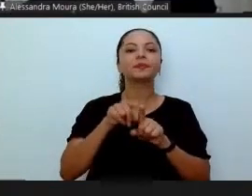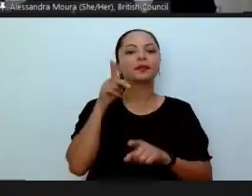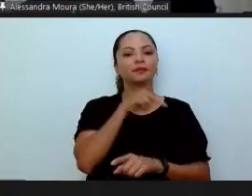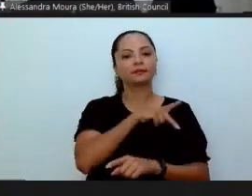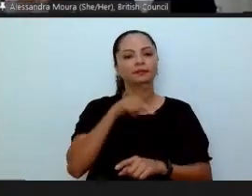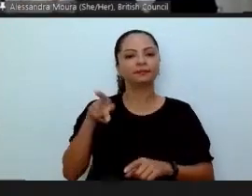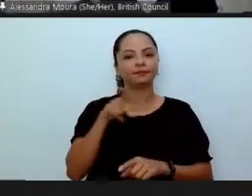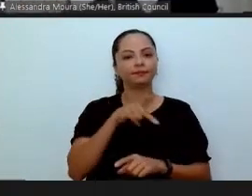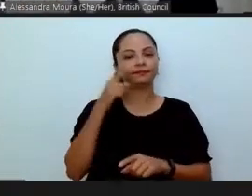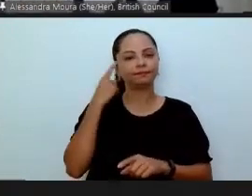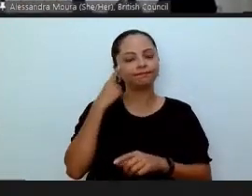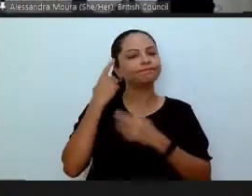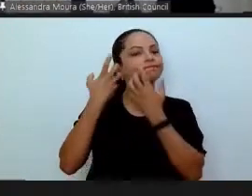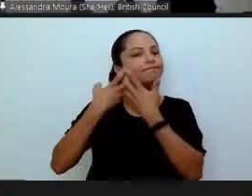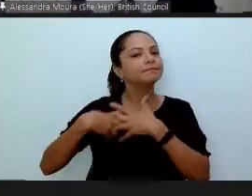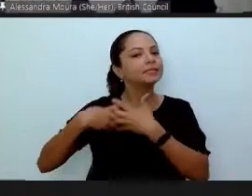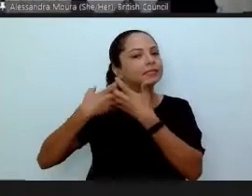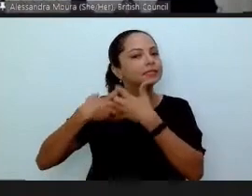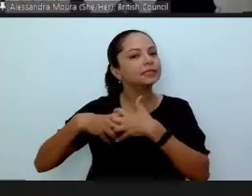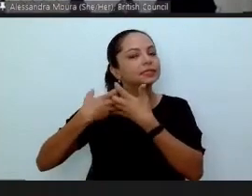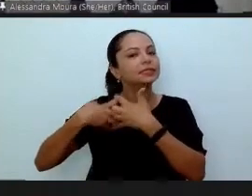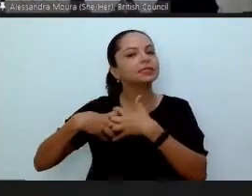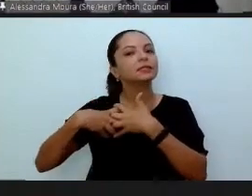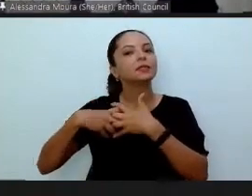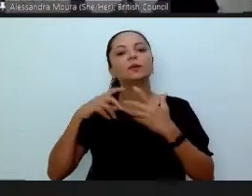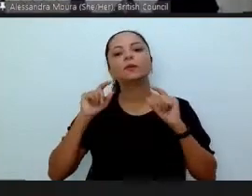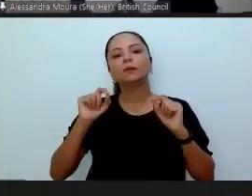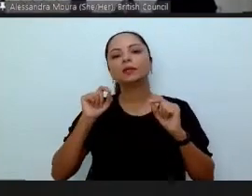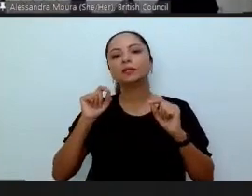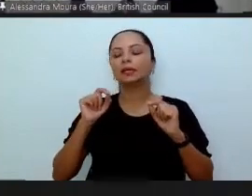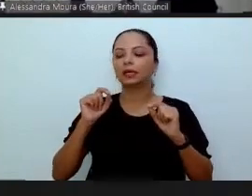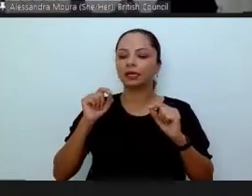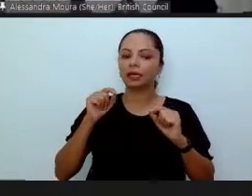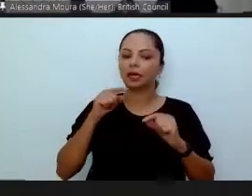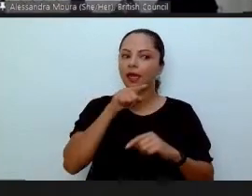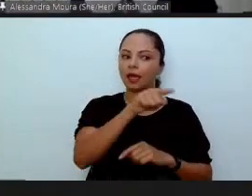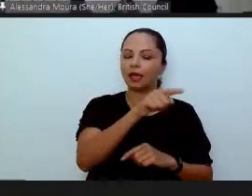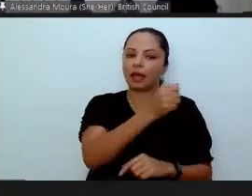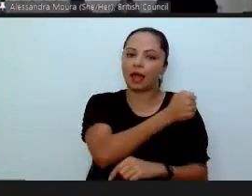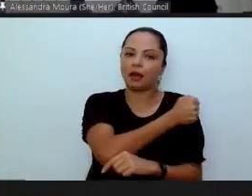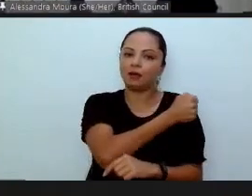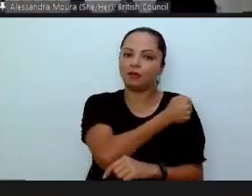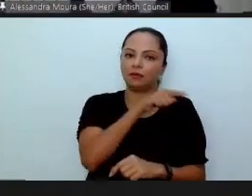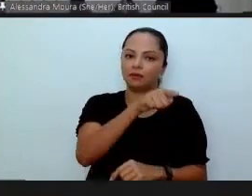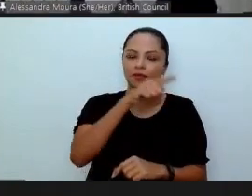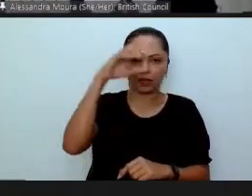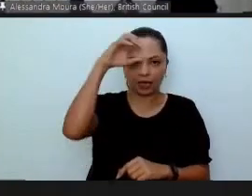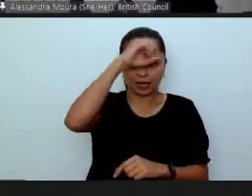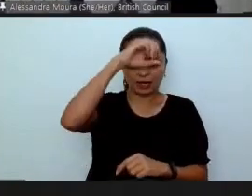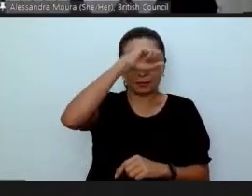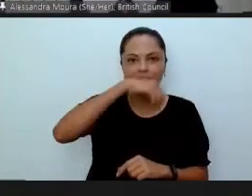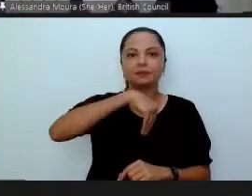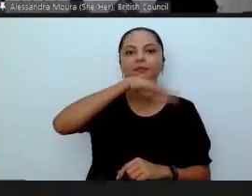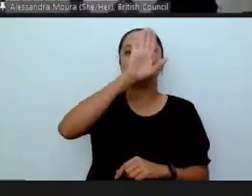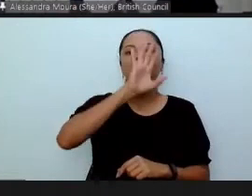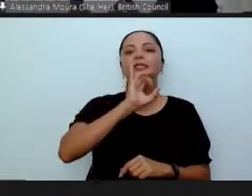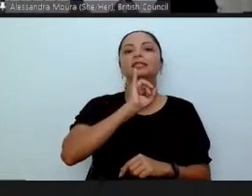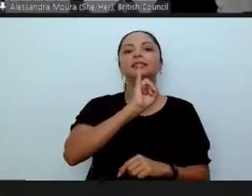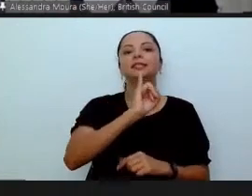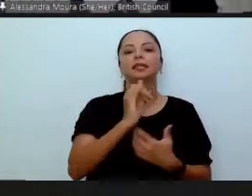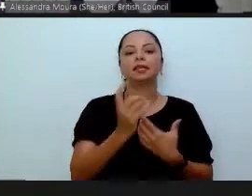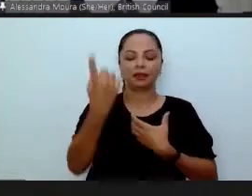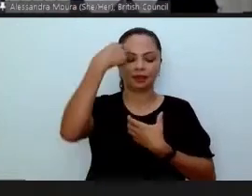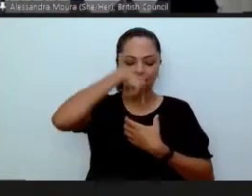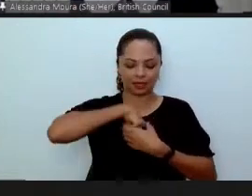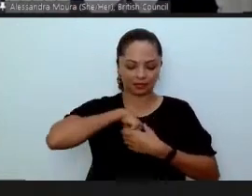the learners will learn more if they're intrinsically motivated than if they're just extrinsically motivated. It's